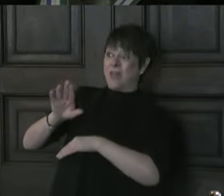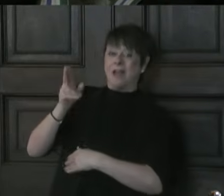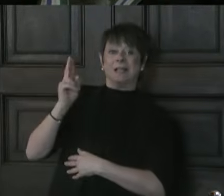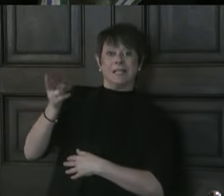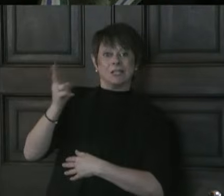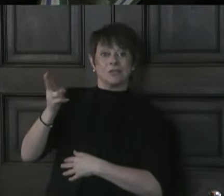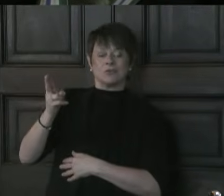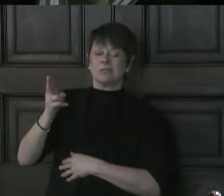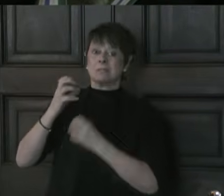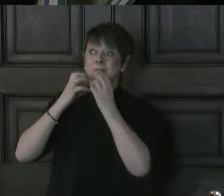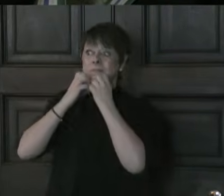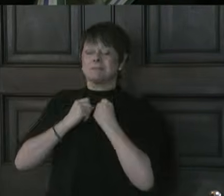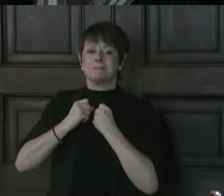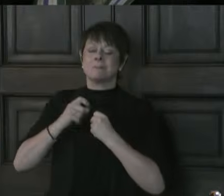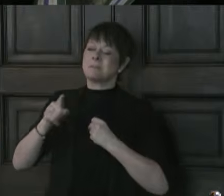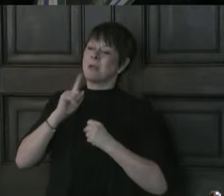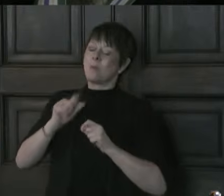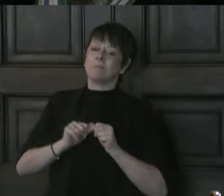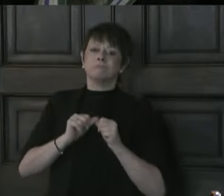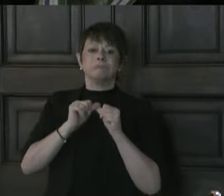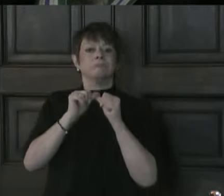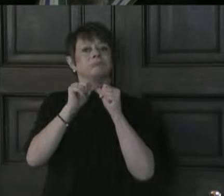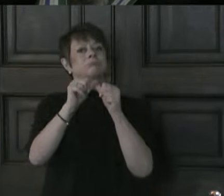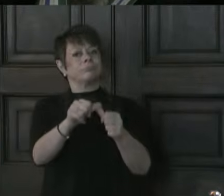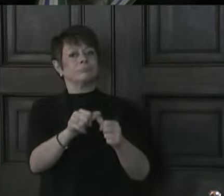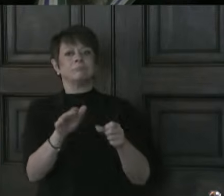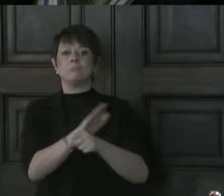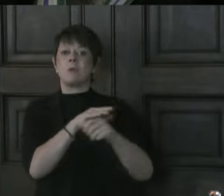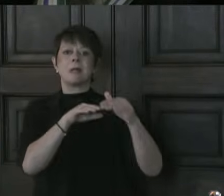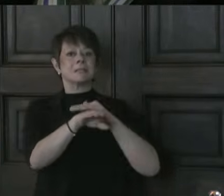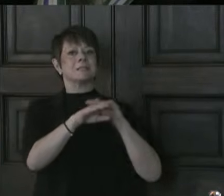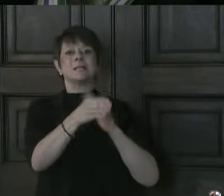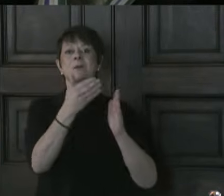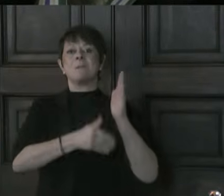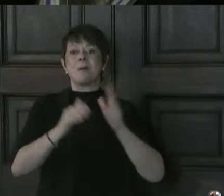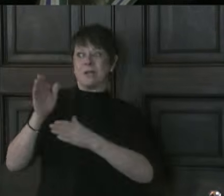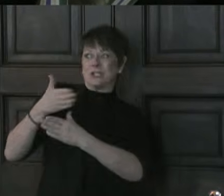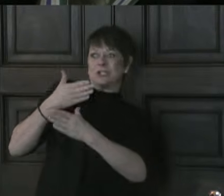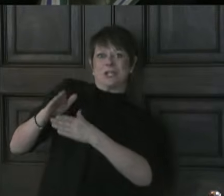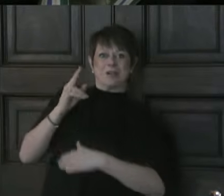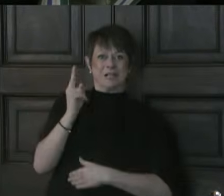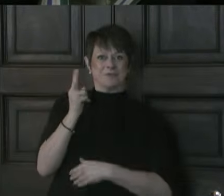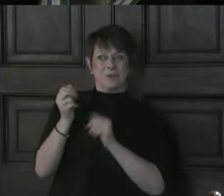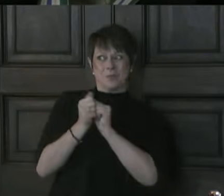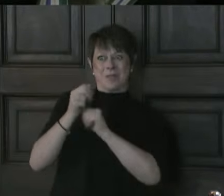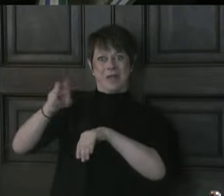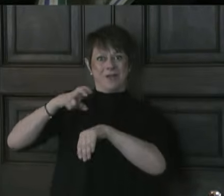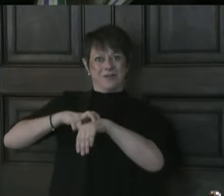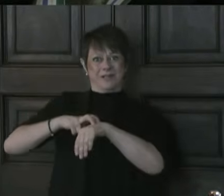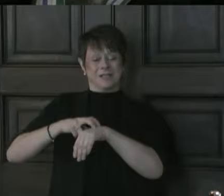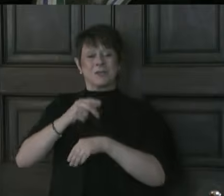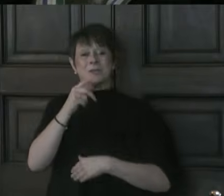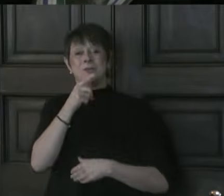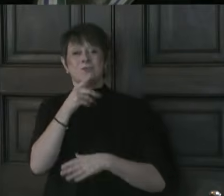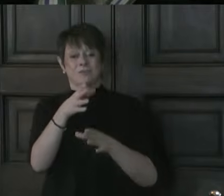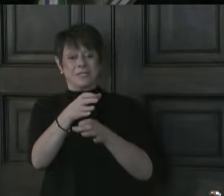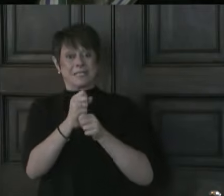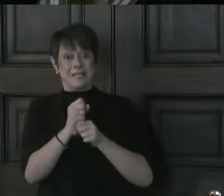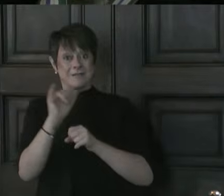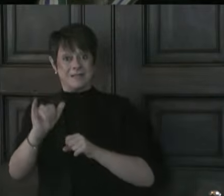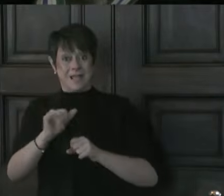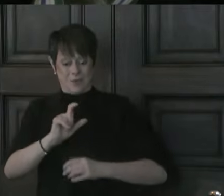province remains a vibrant and accessible part of our shared history. To receive the Order of Newfoundland and